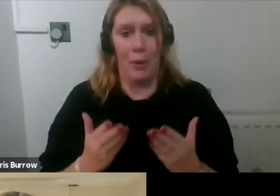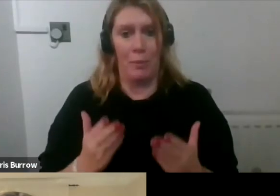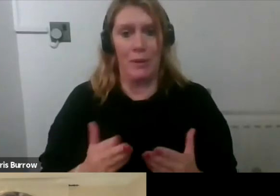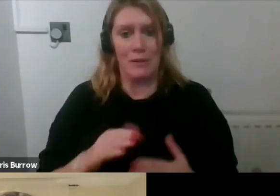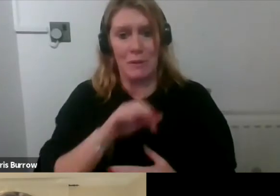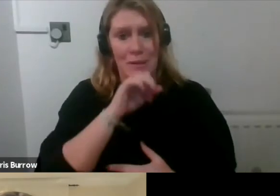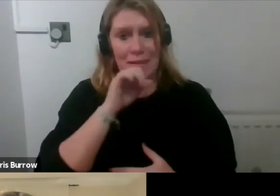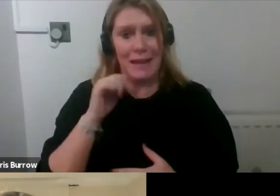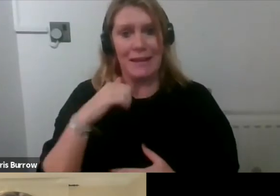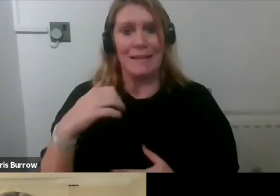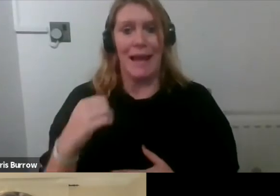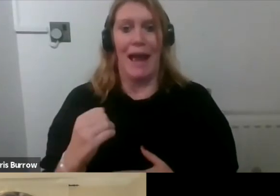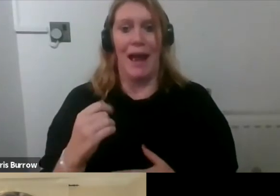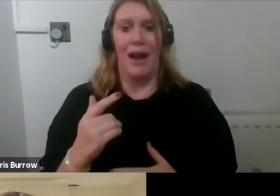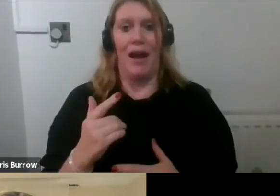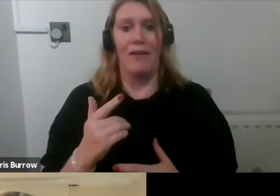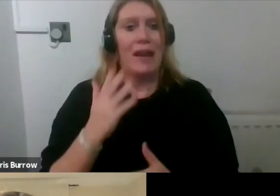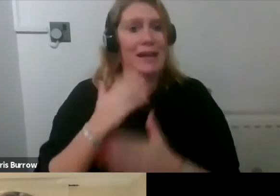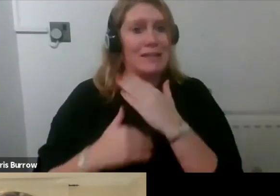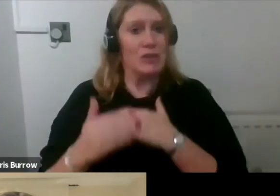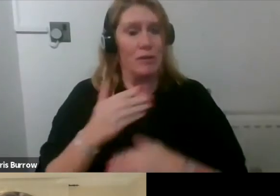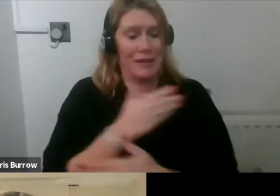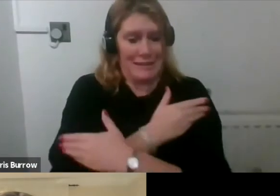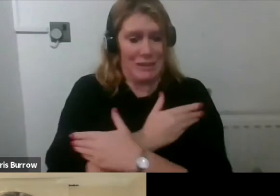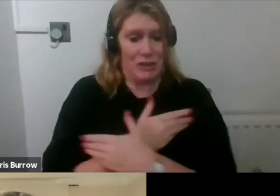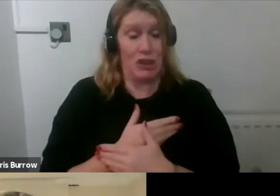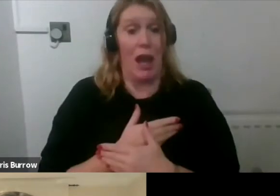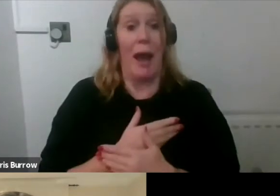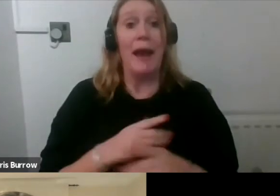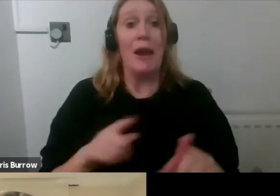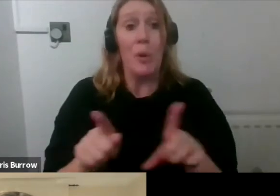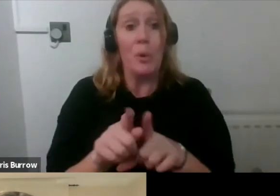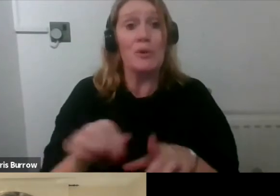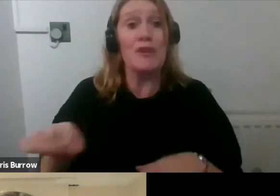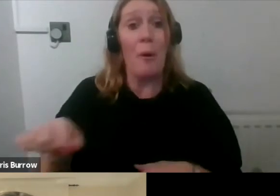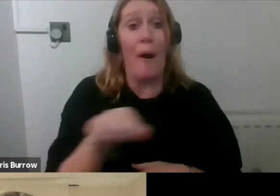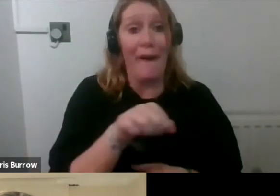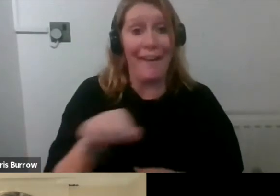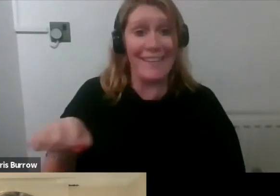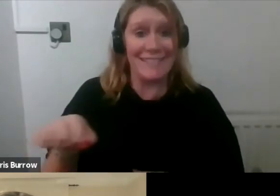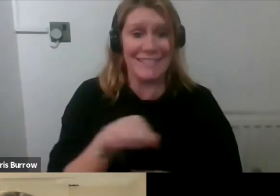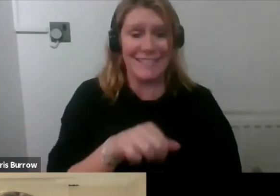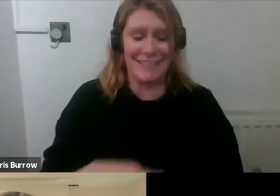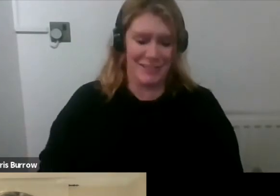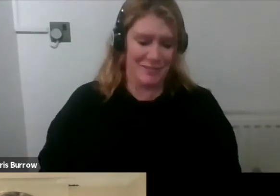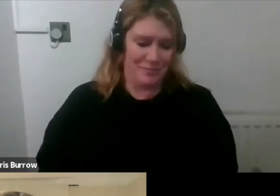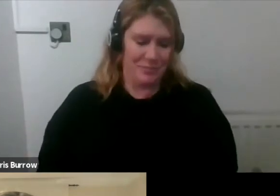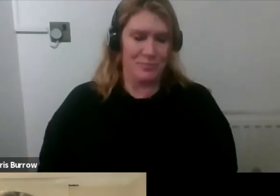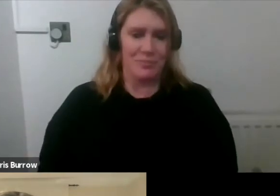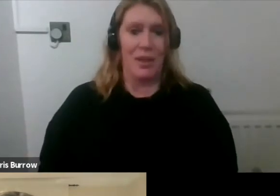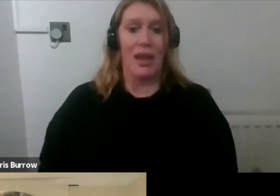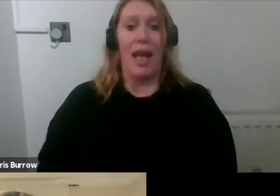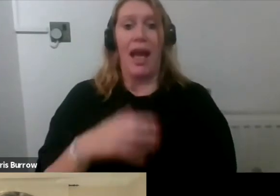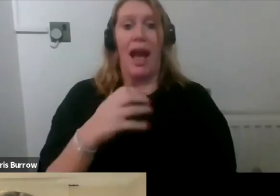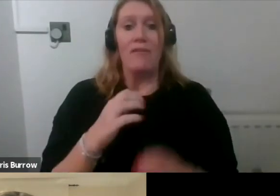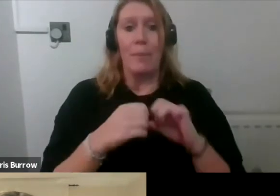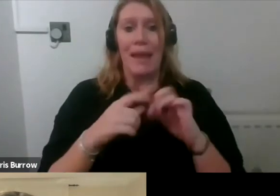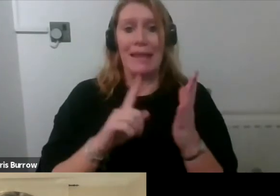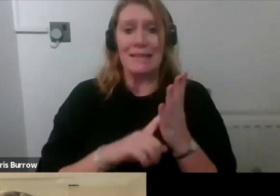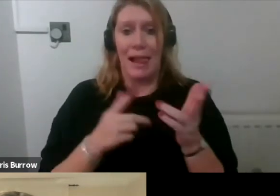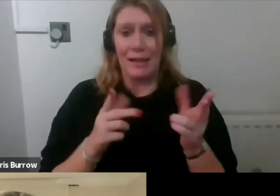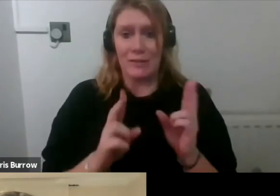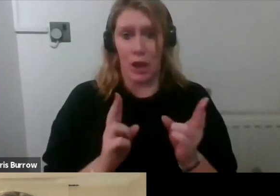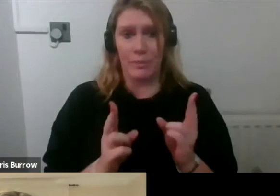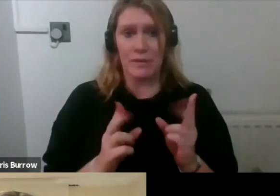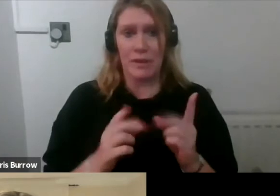be wearing such a historic t shirt and also an ironed t shirt. We have our British Sign Language